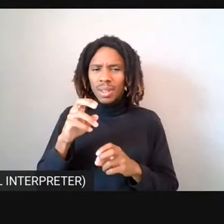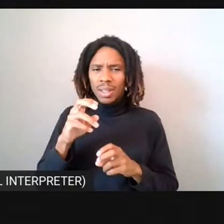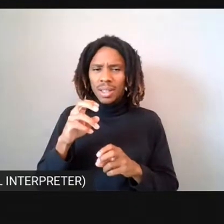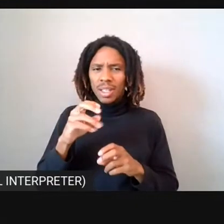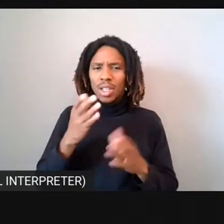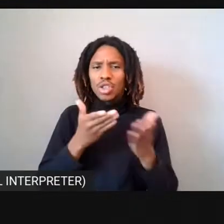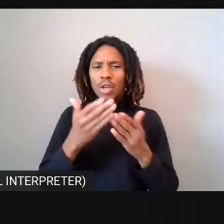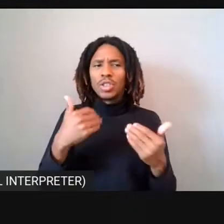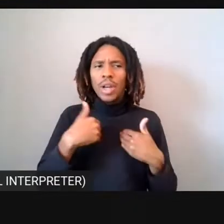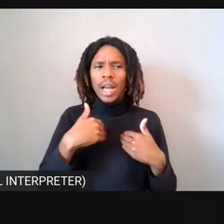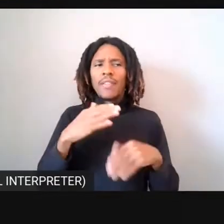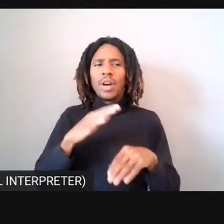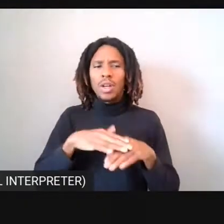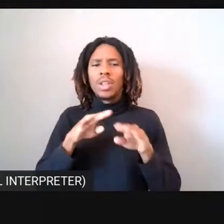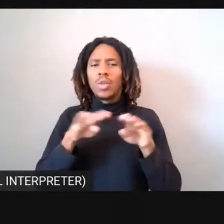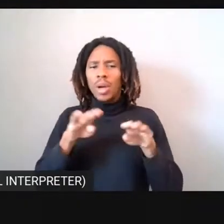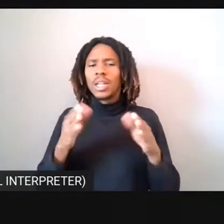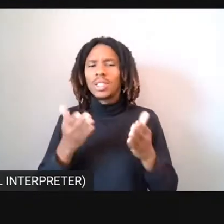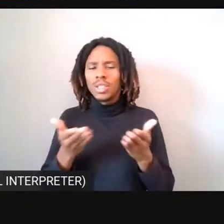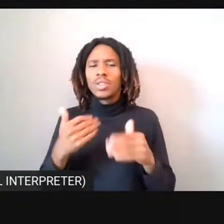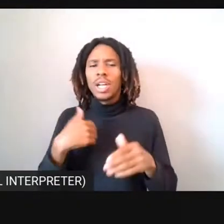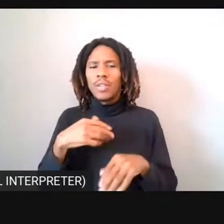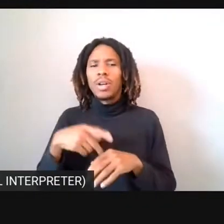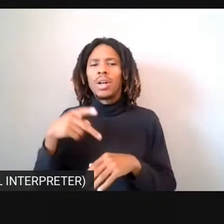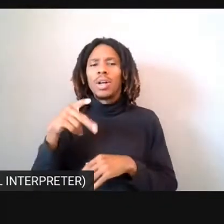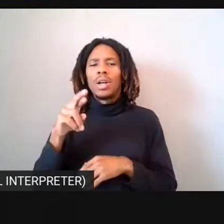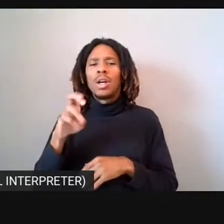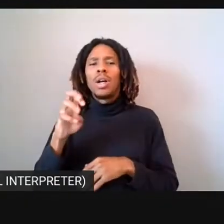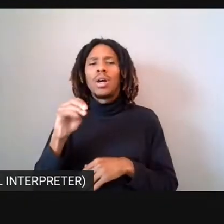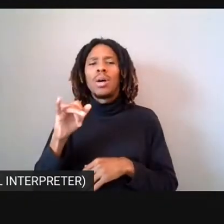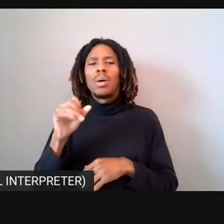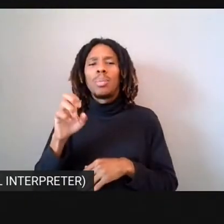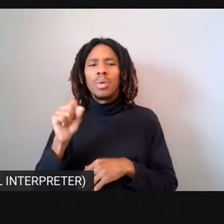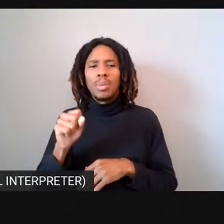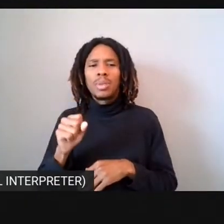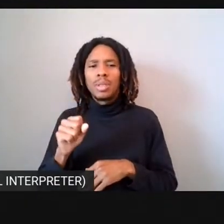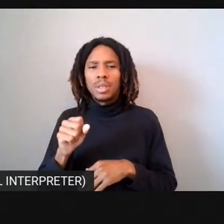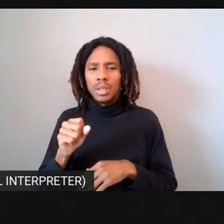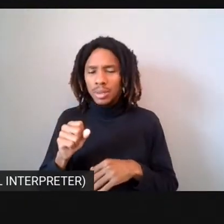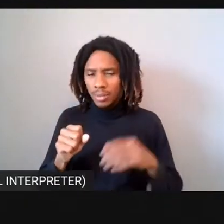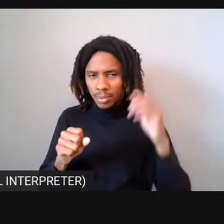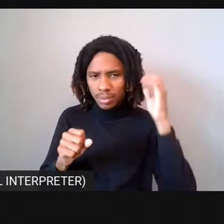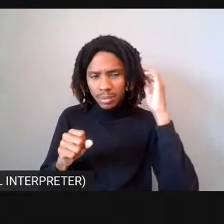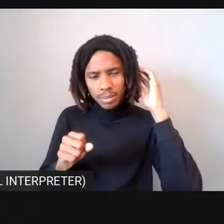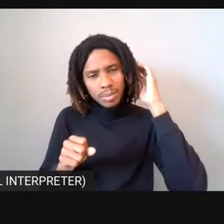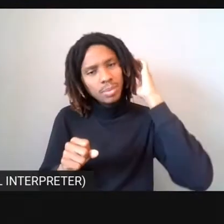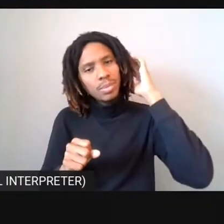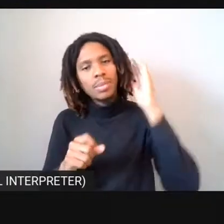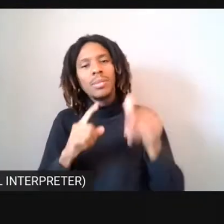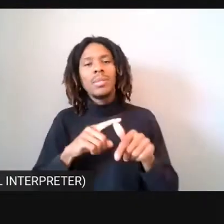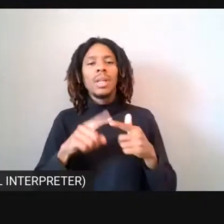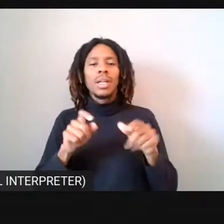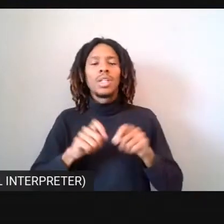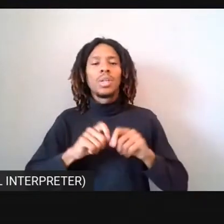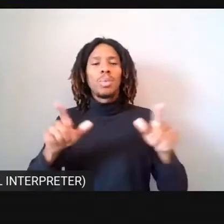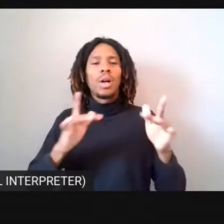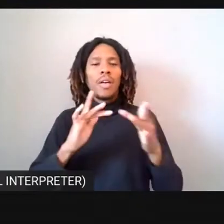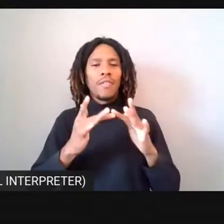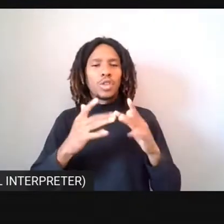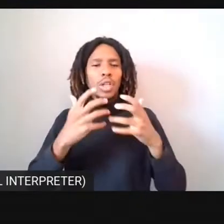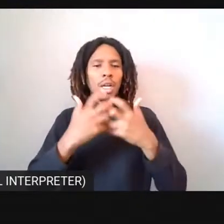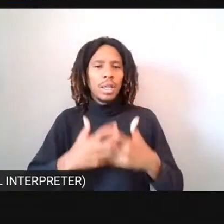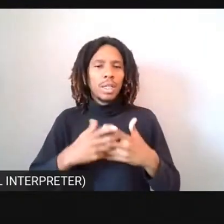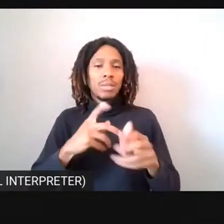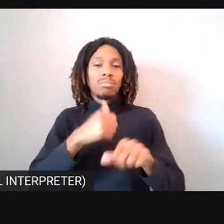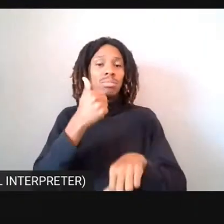premises. And we install vSphere directly onto these bare metal instances. And then you deploy a virtual machine and you can